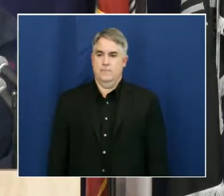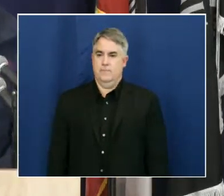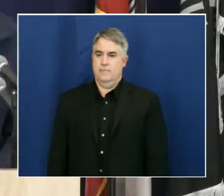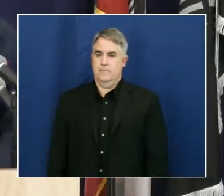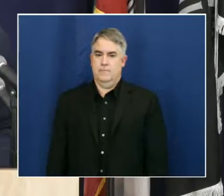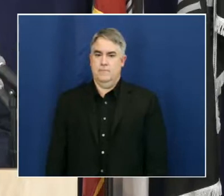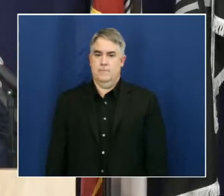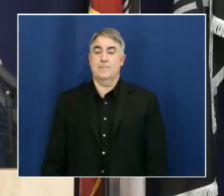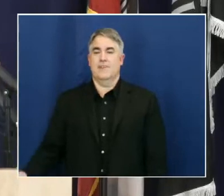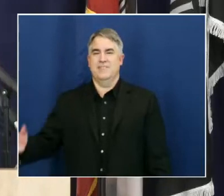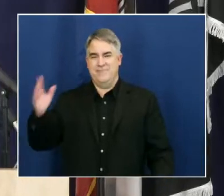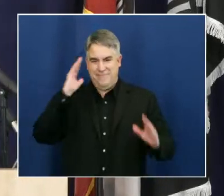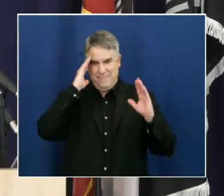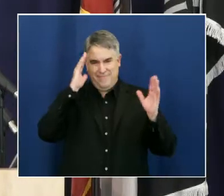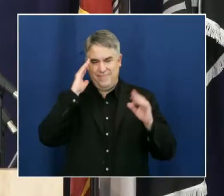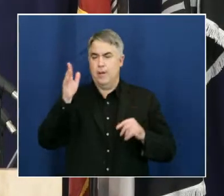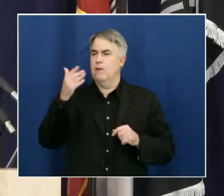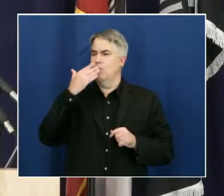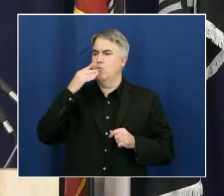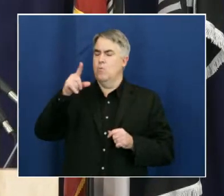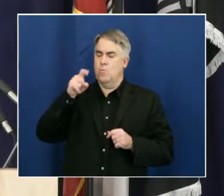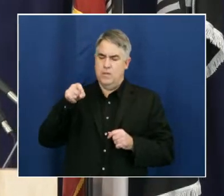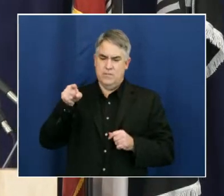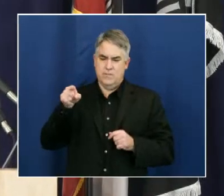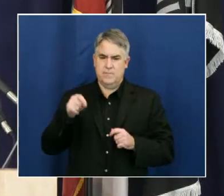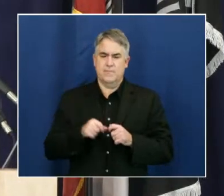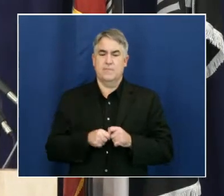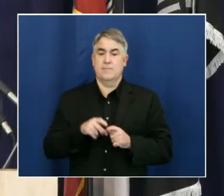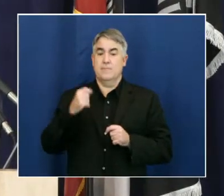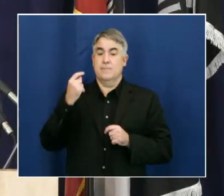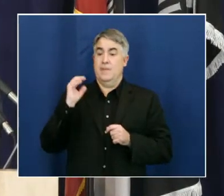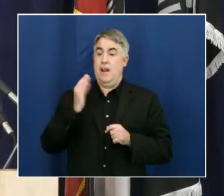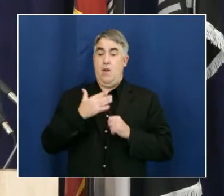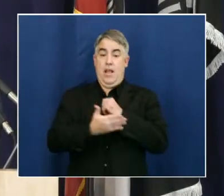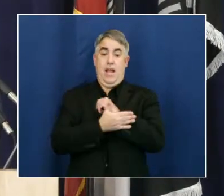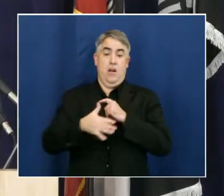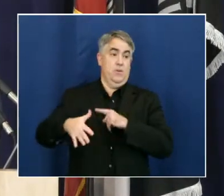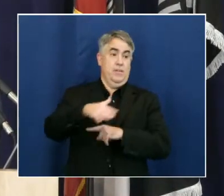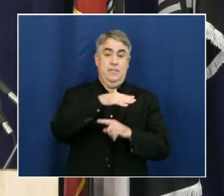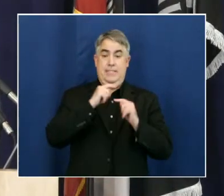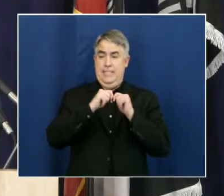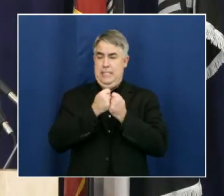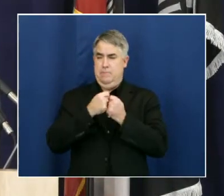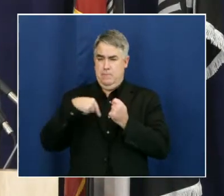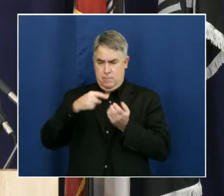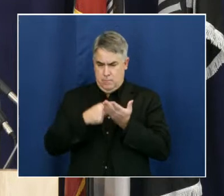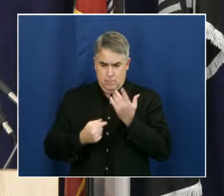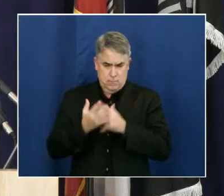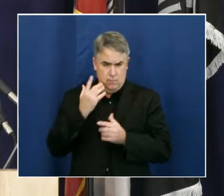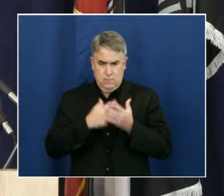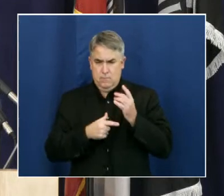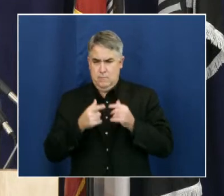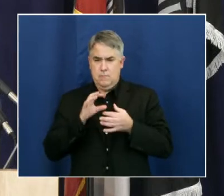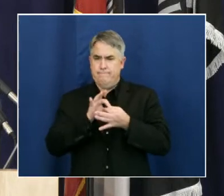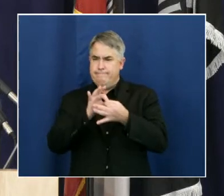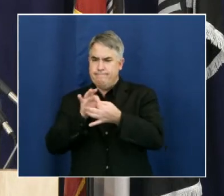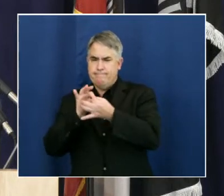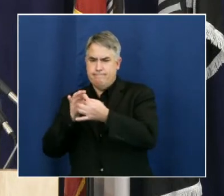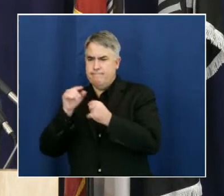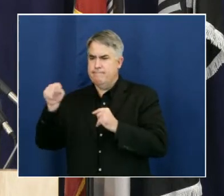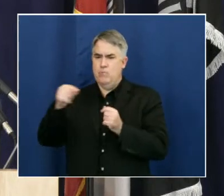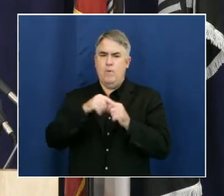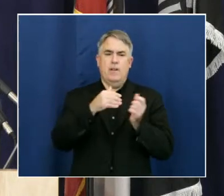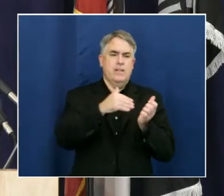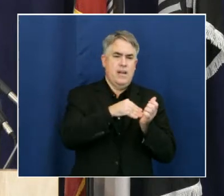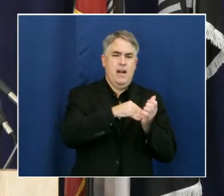Hi, thank you for that question. You know, our county team has been in close contact with the providers that are giving the